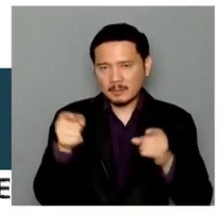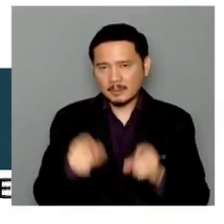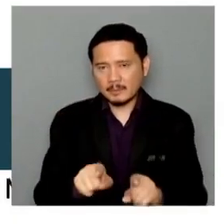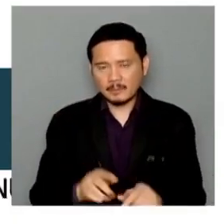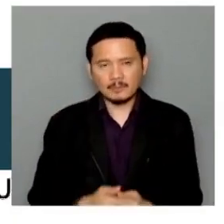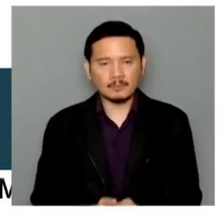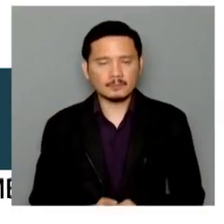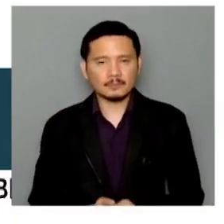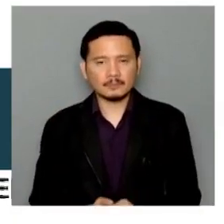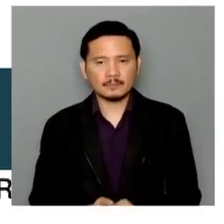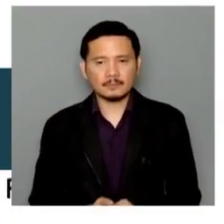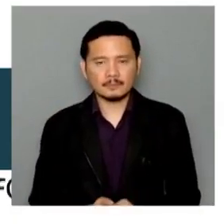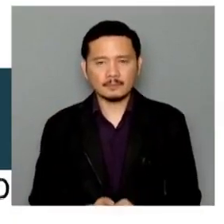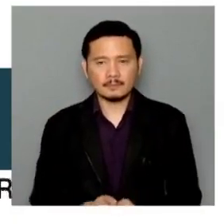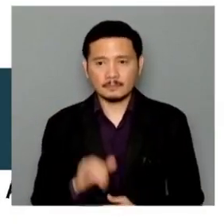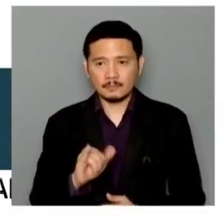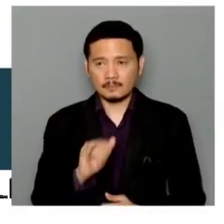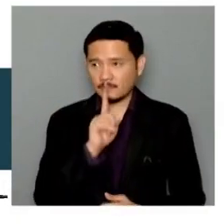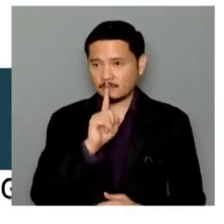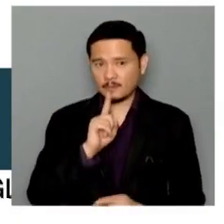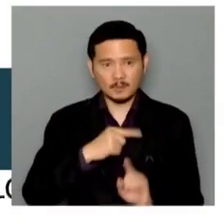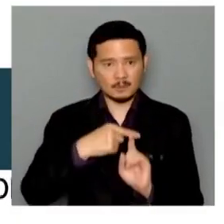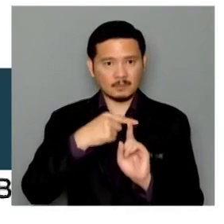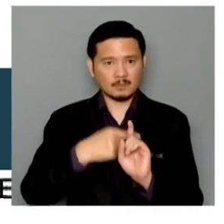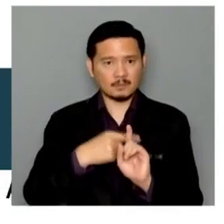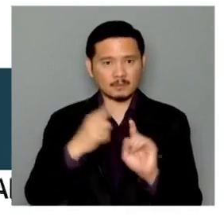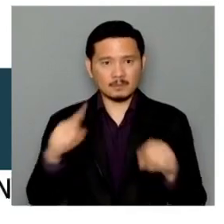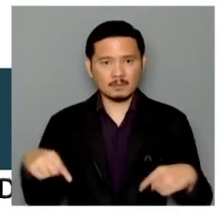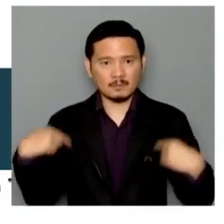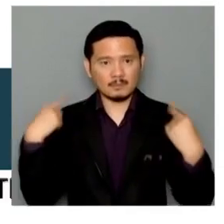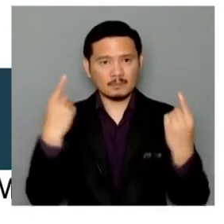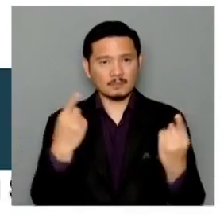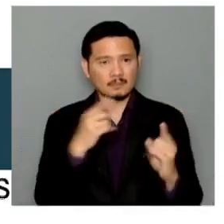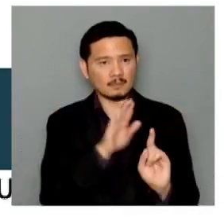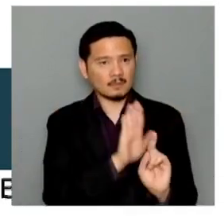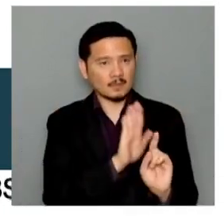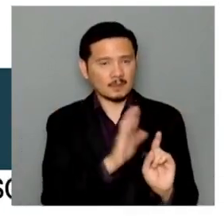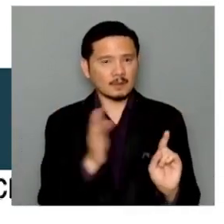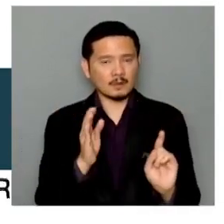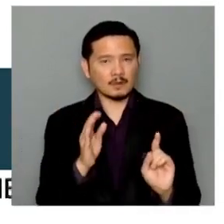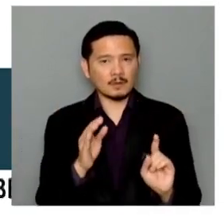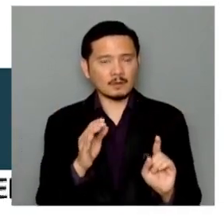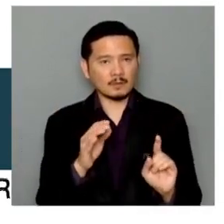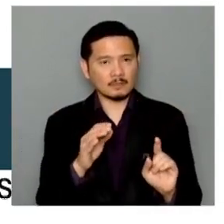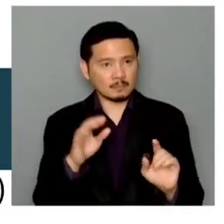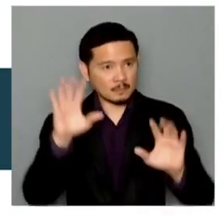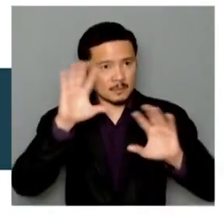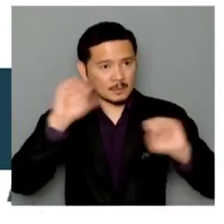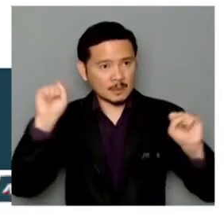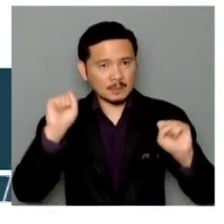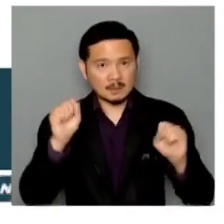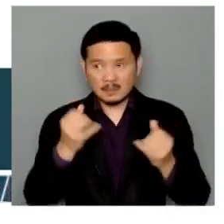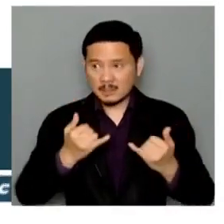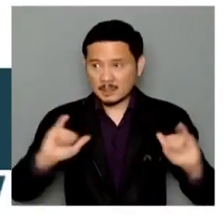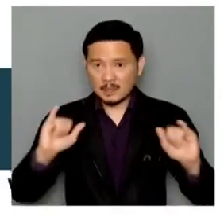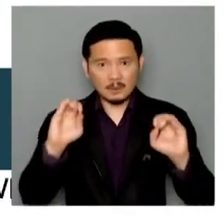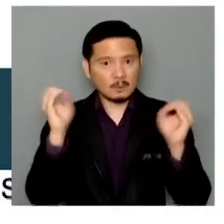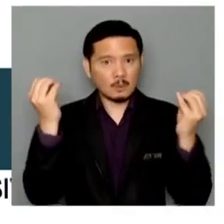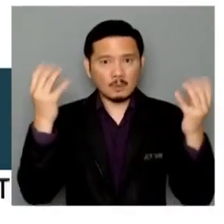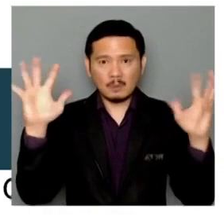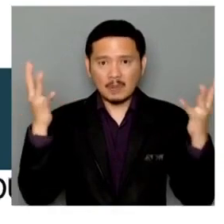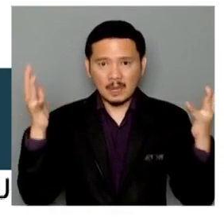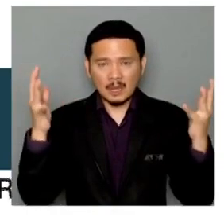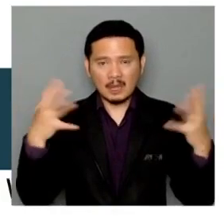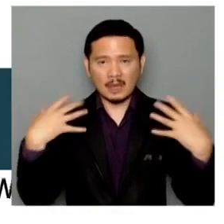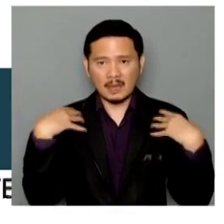it's been, what, a month, over a month since he formally took office and still no health secretary? Any word on